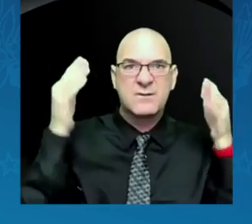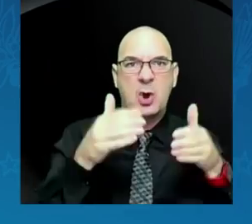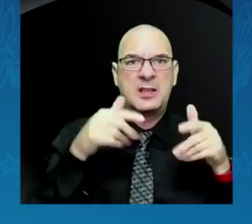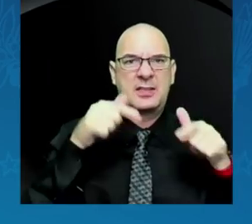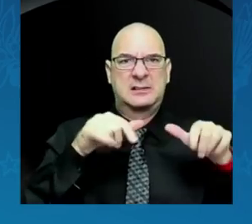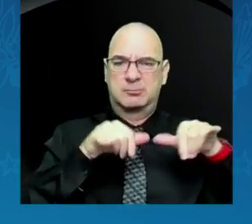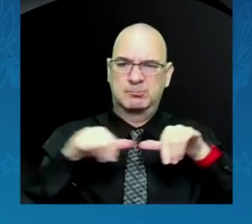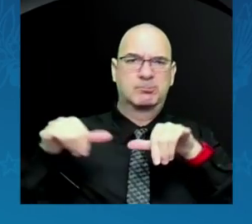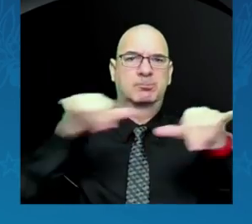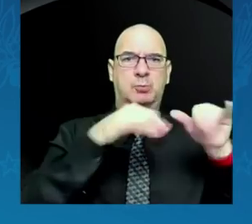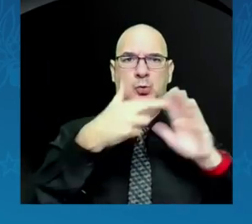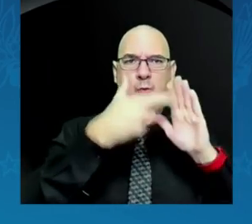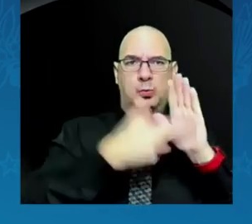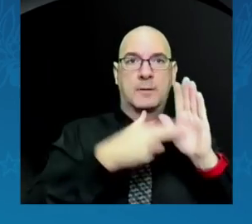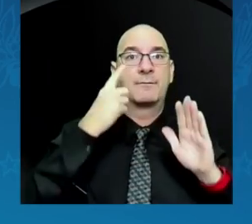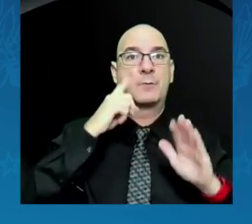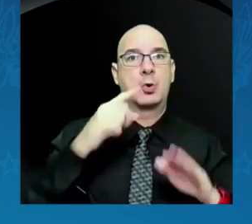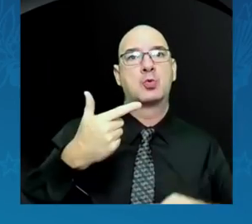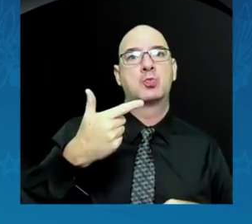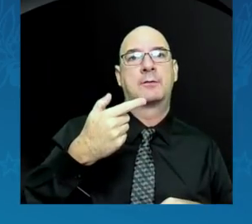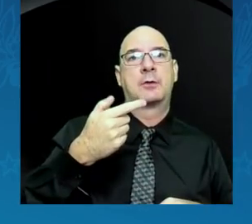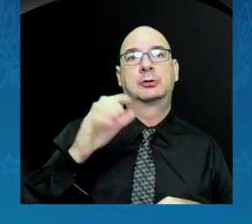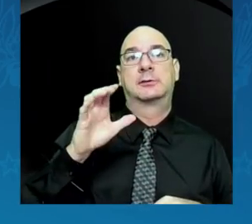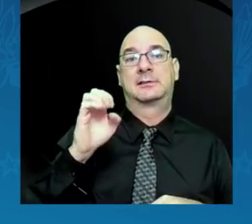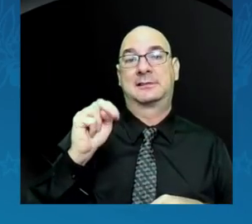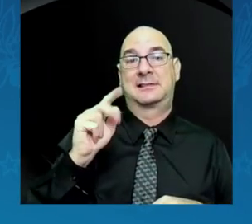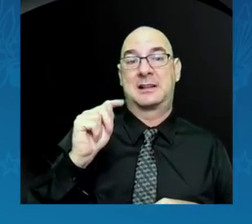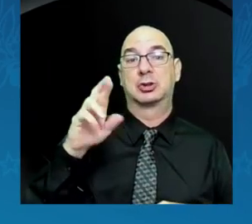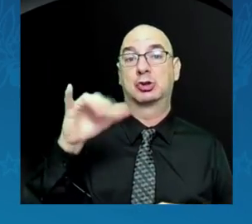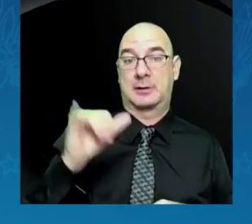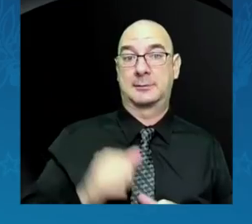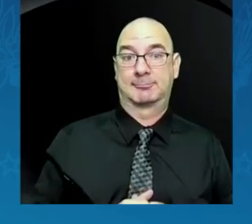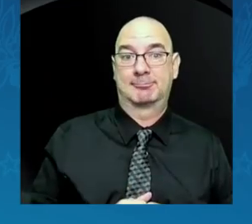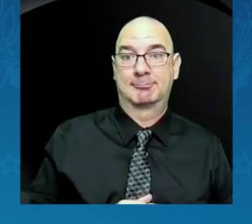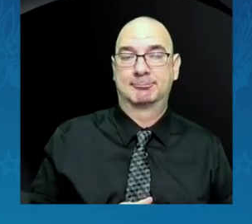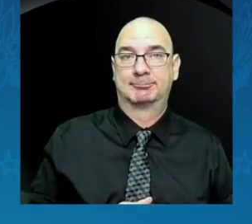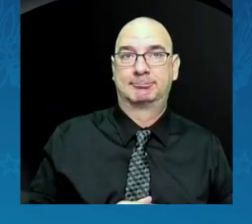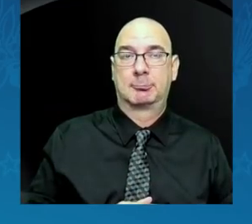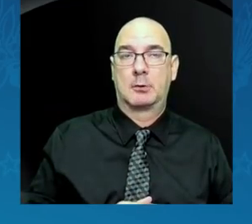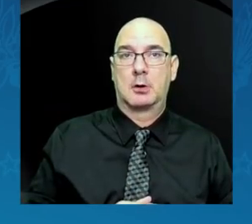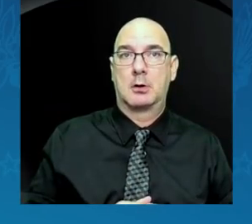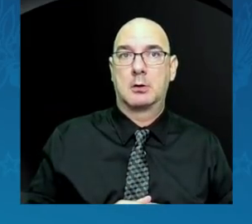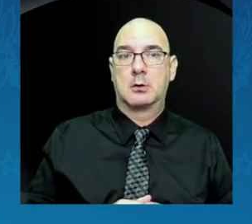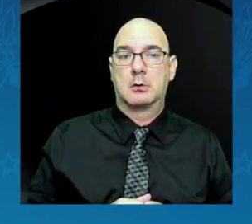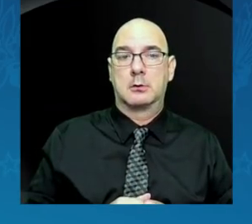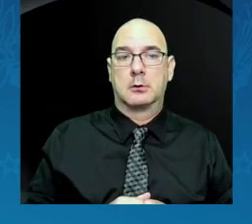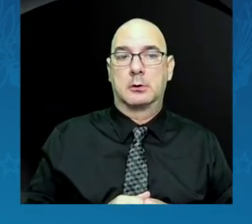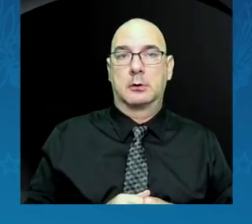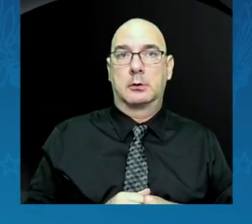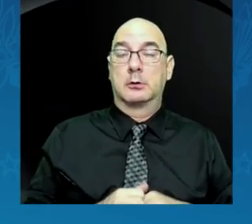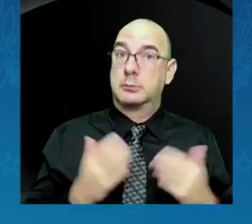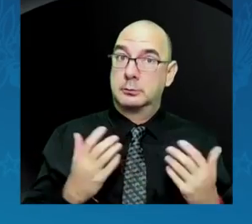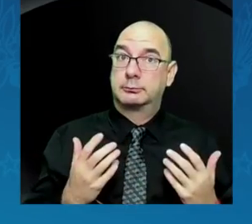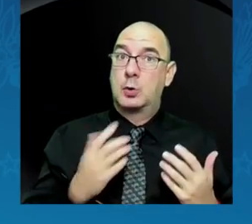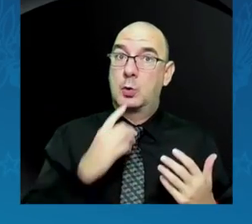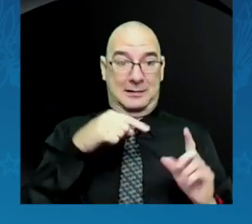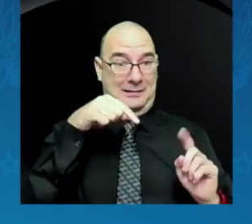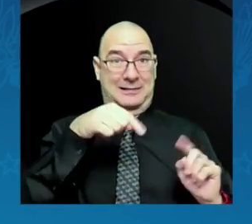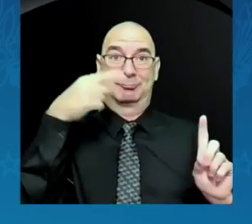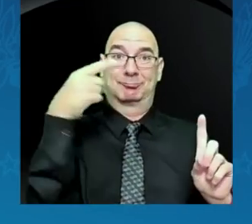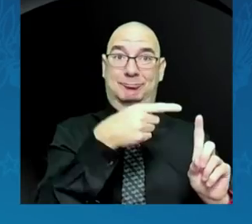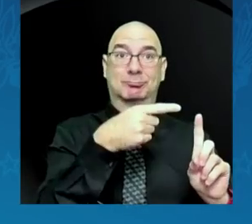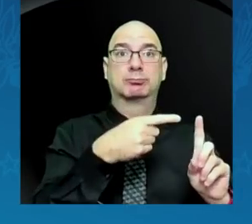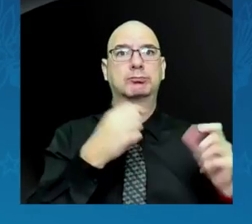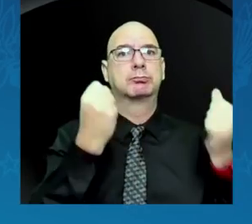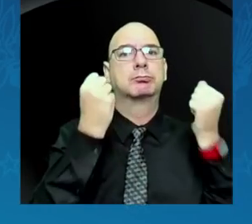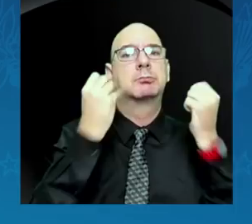century. To that end, we had a number of conversations, including again with other world leaders,